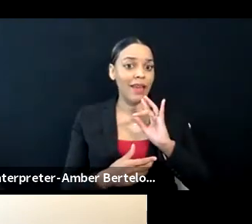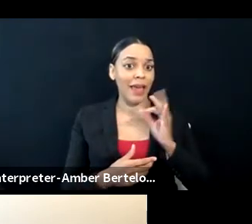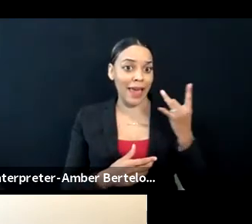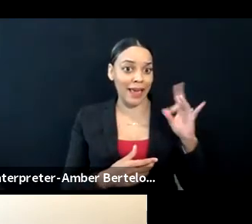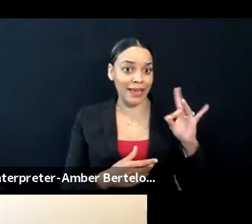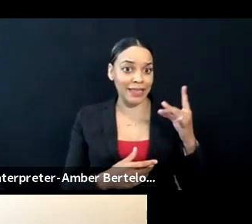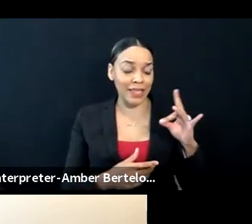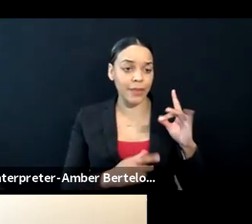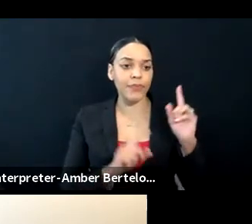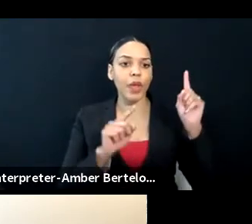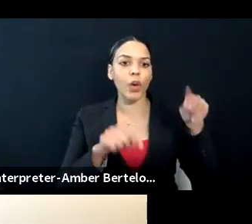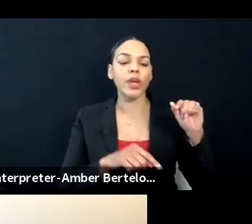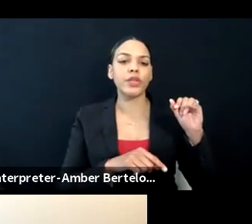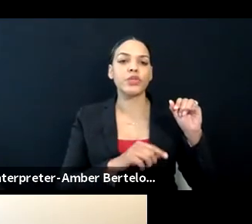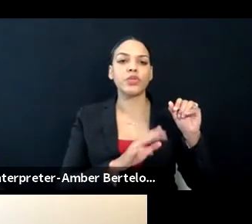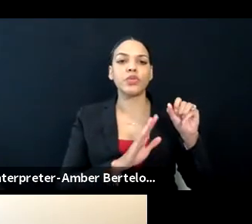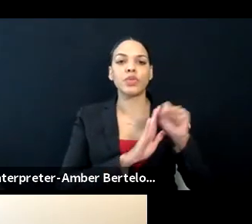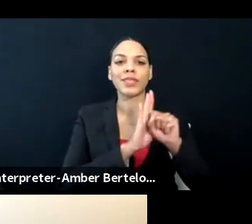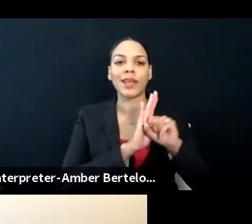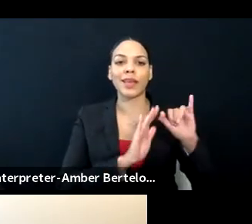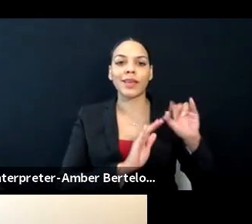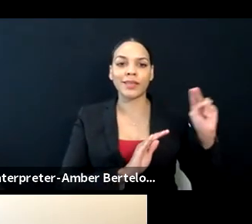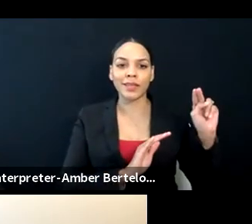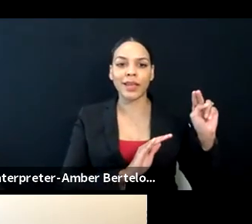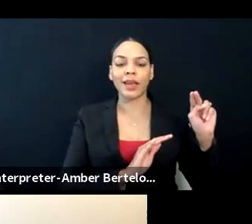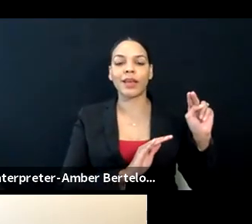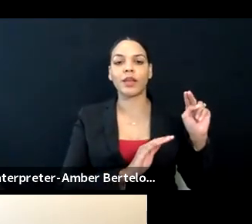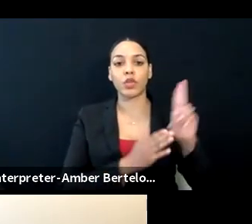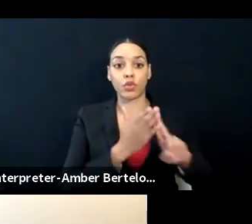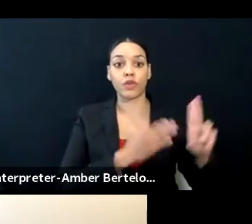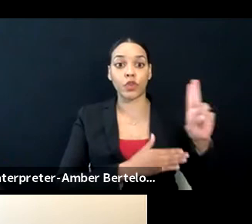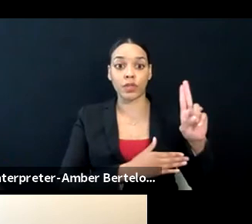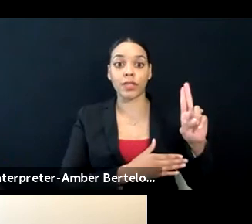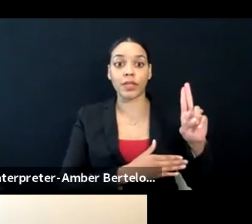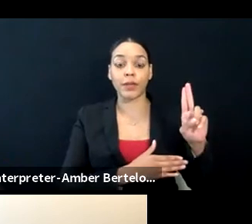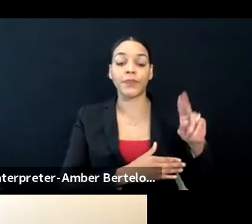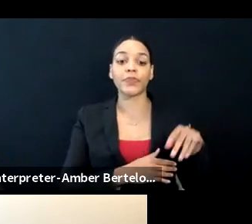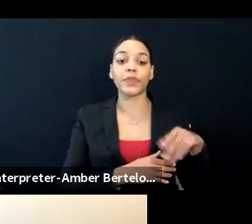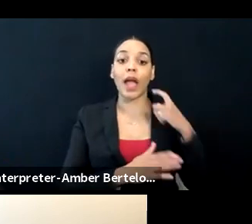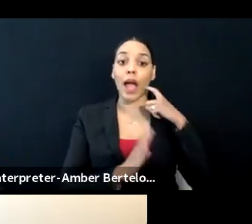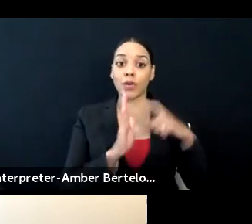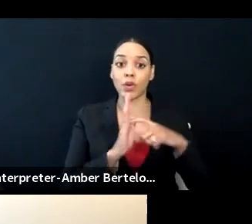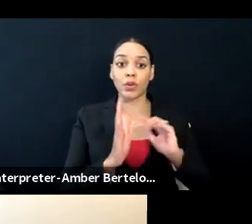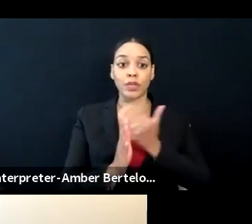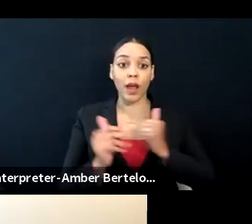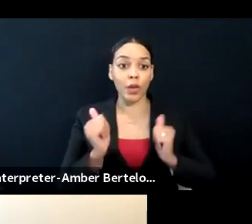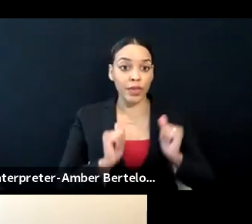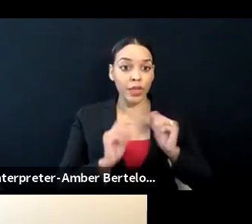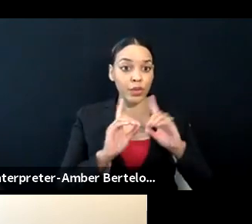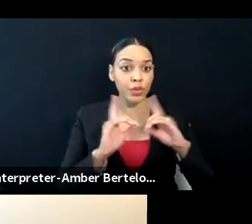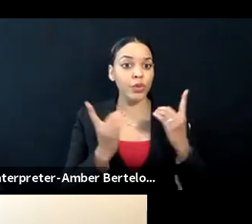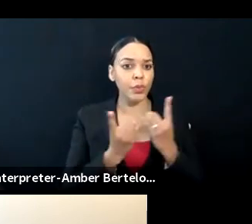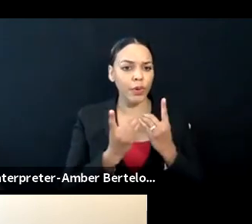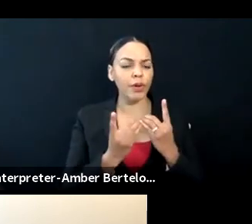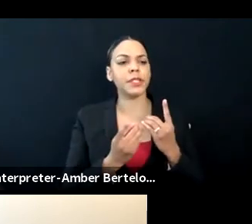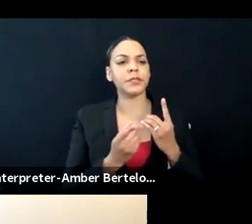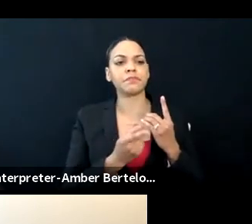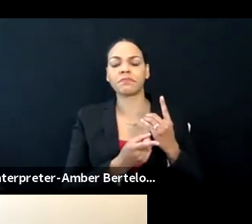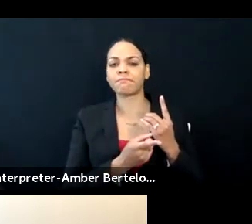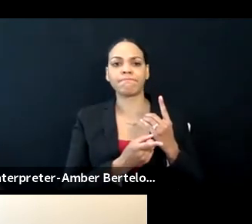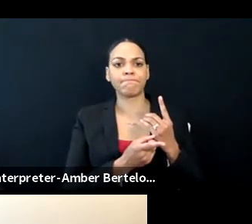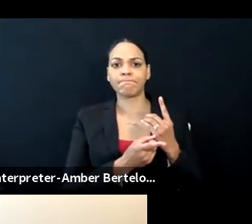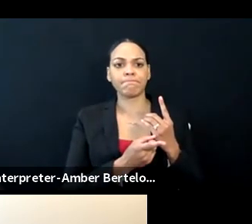18, I went to Indiana University, and I noticed that in our theater department, there